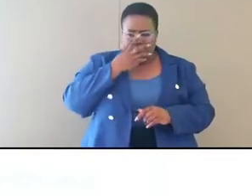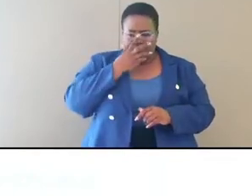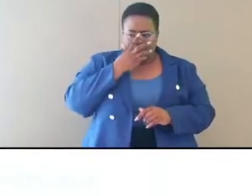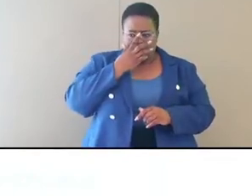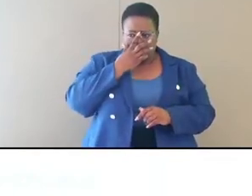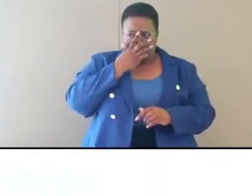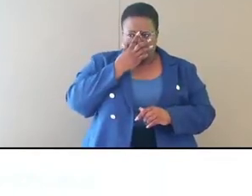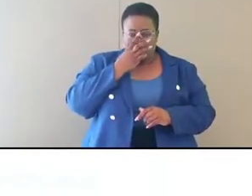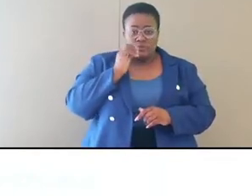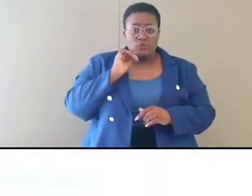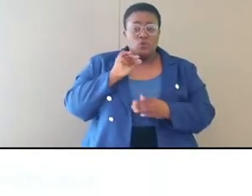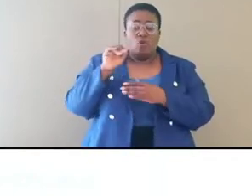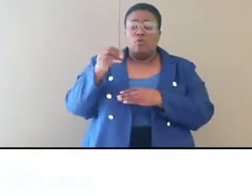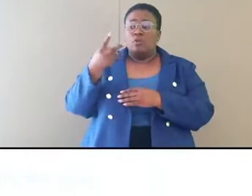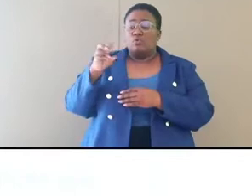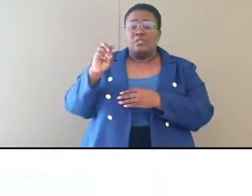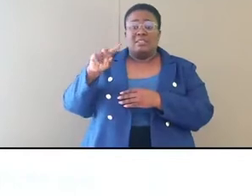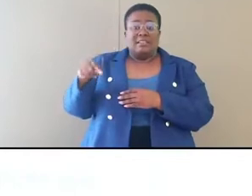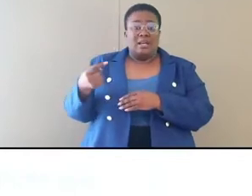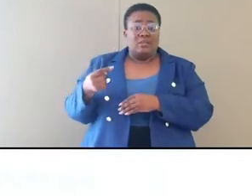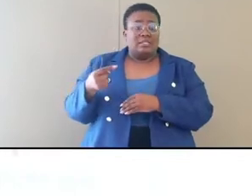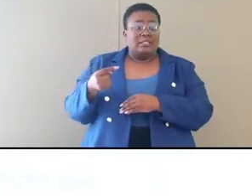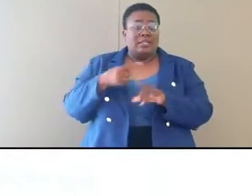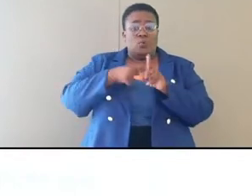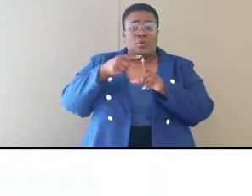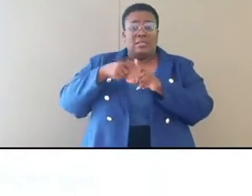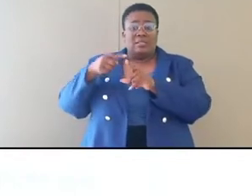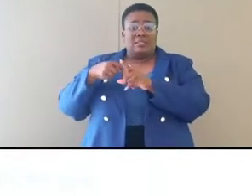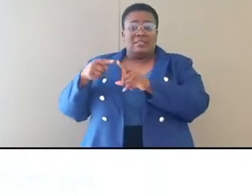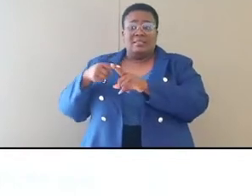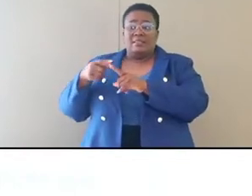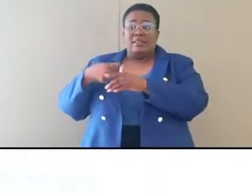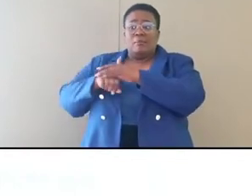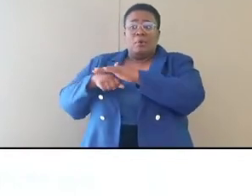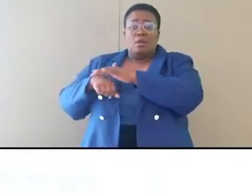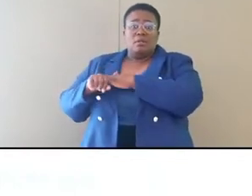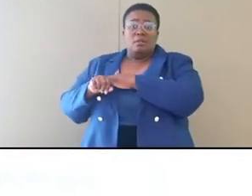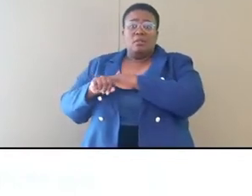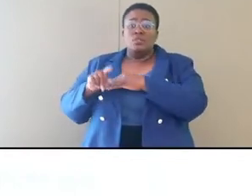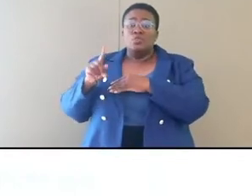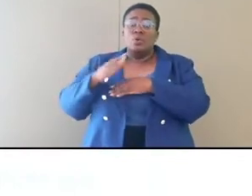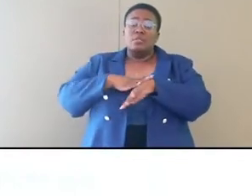Over 20,000 children are born every week in this country, and they didn't stop being born in lockdown.